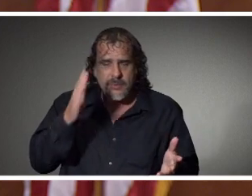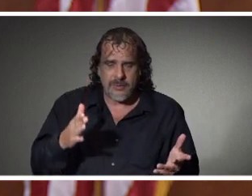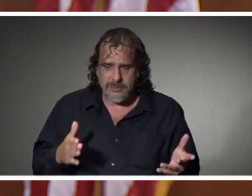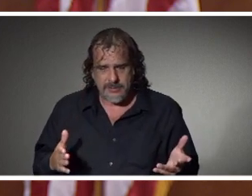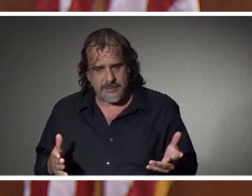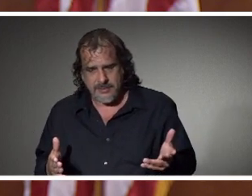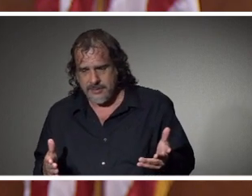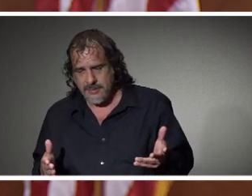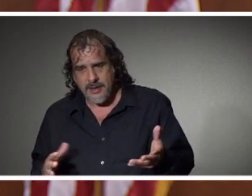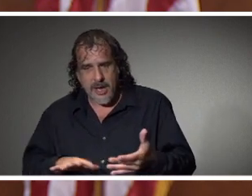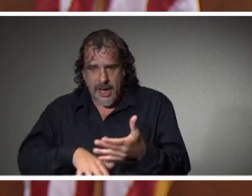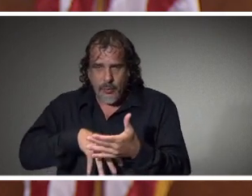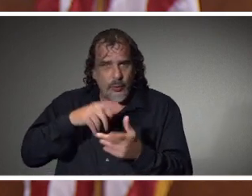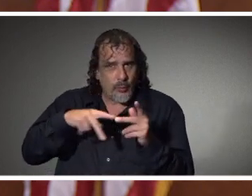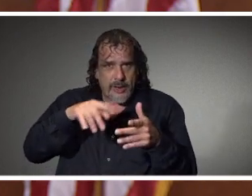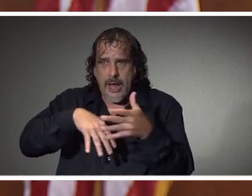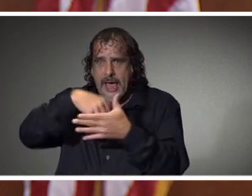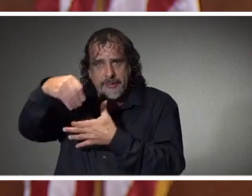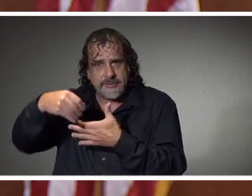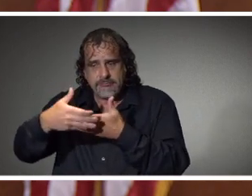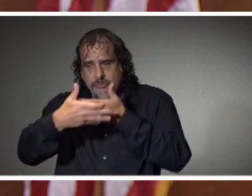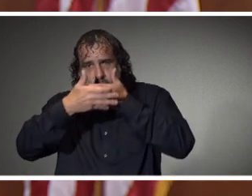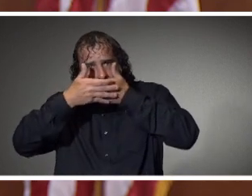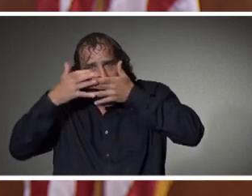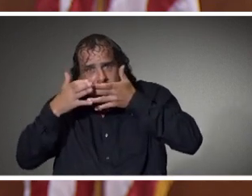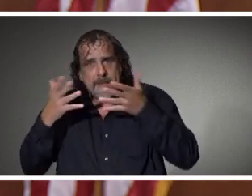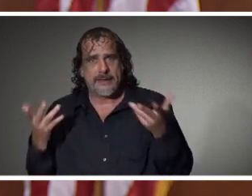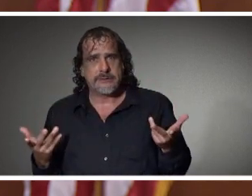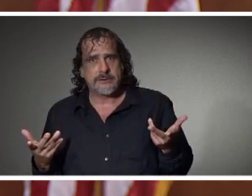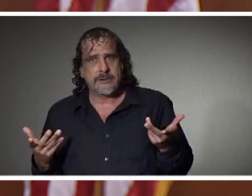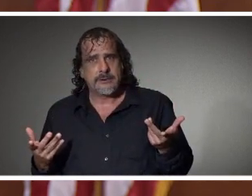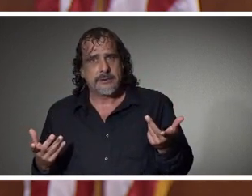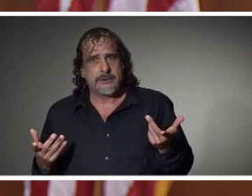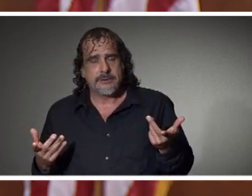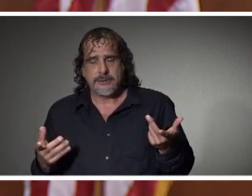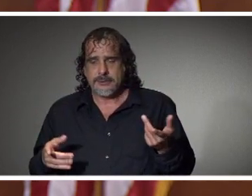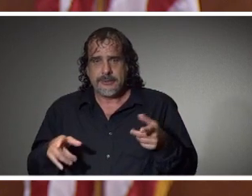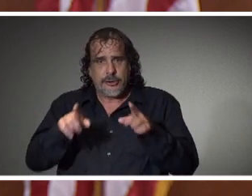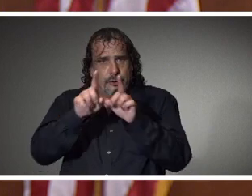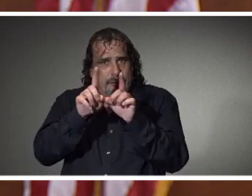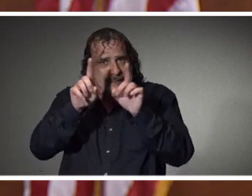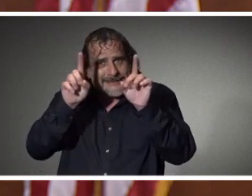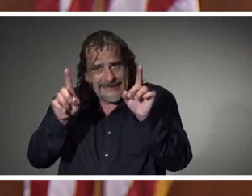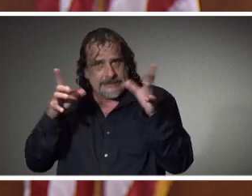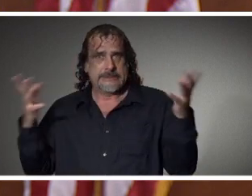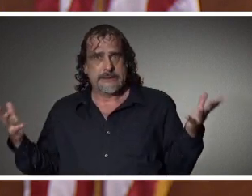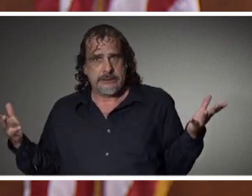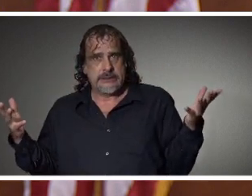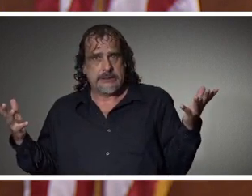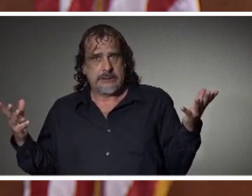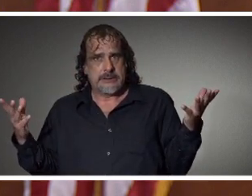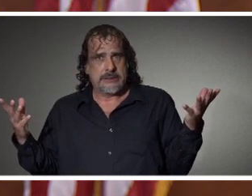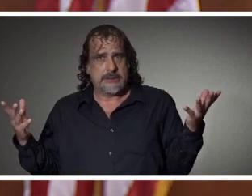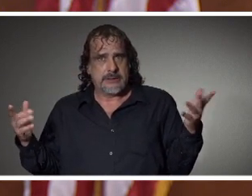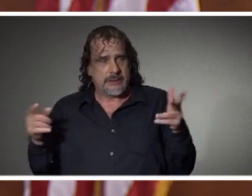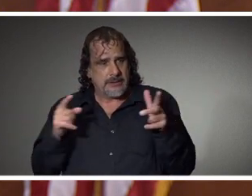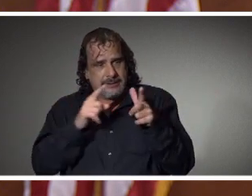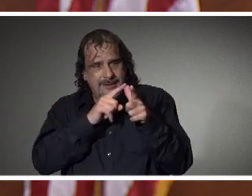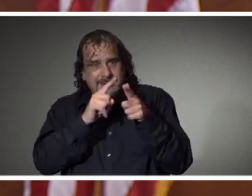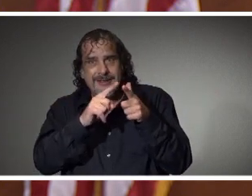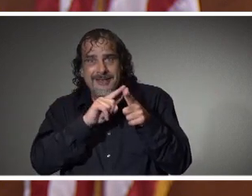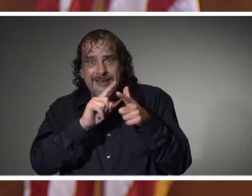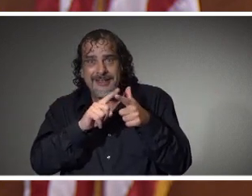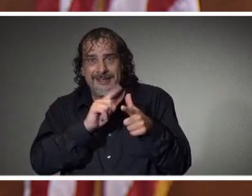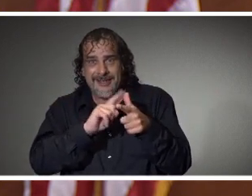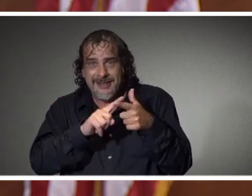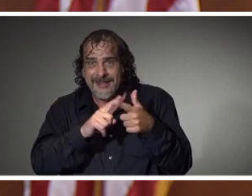If we are outdoors and we are wearing a mask and we are socially distanced, though, that combination